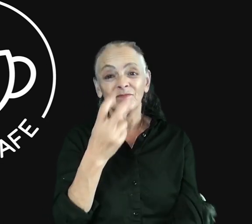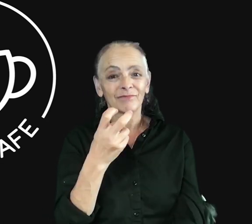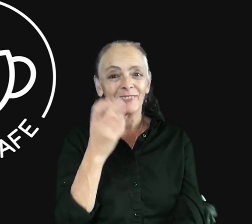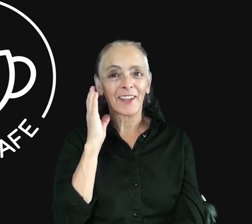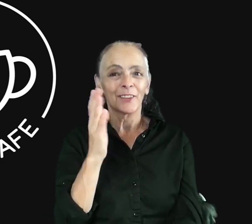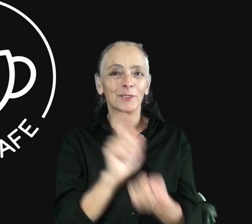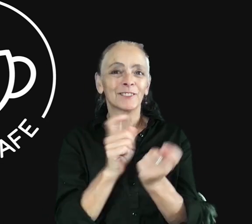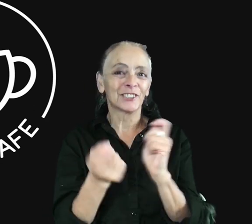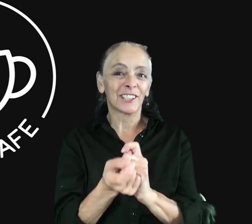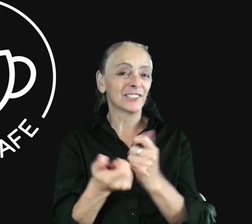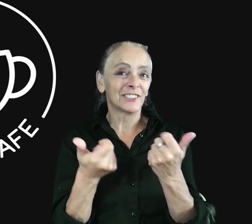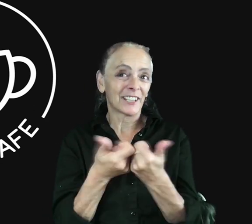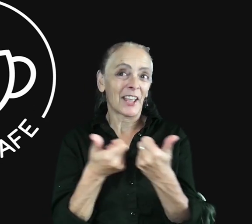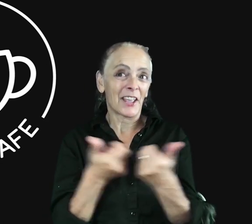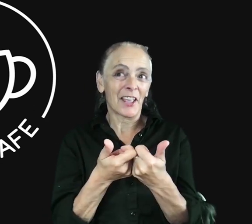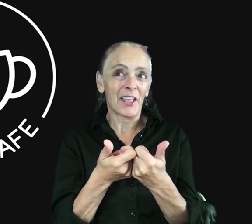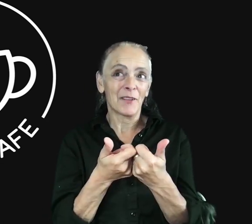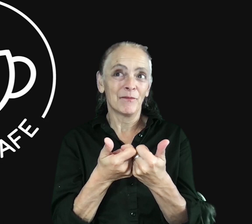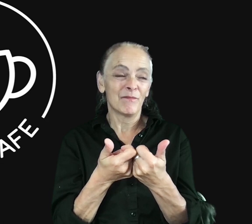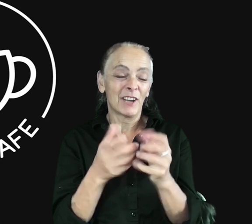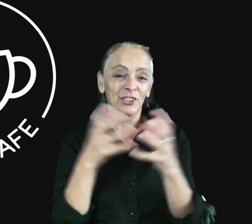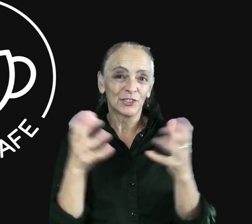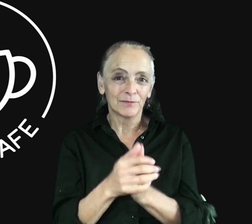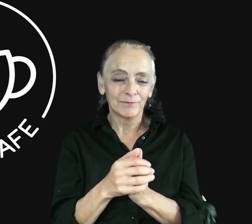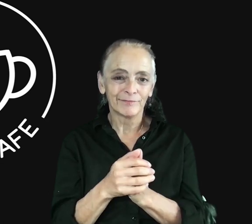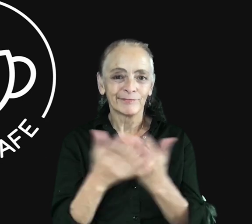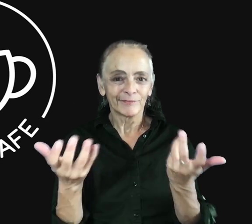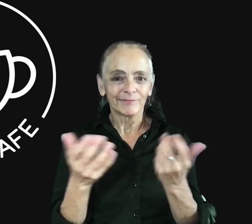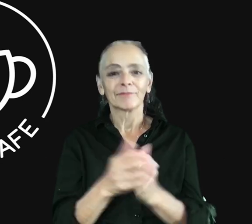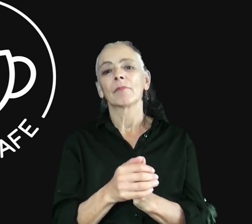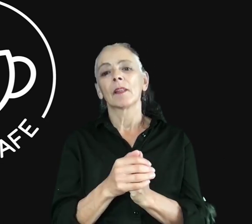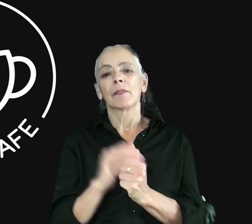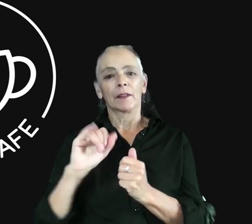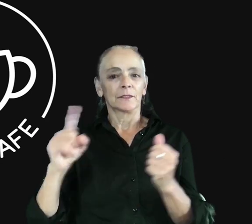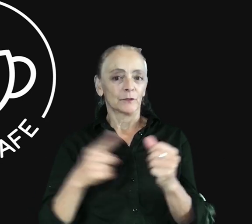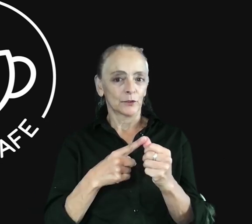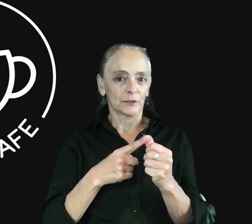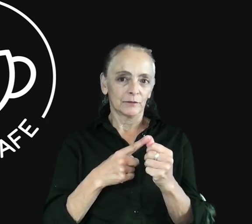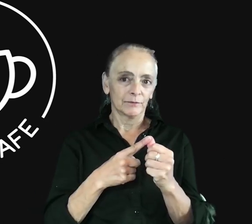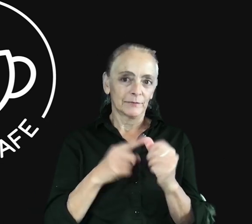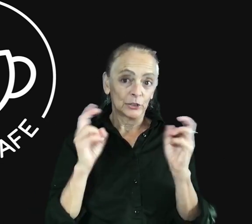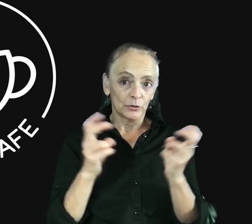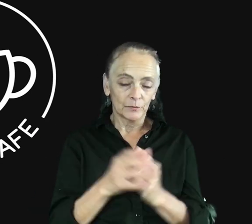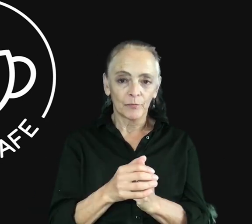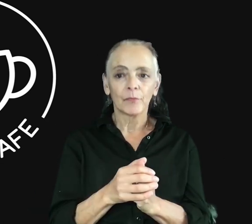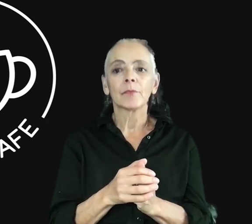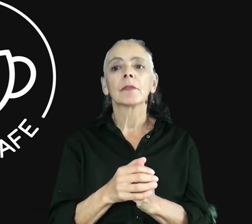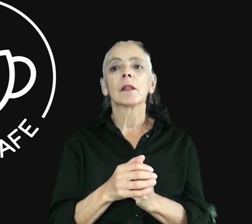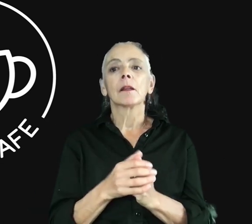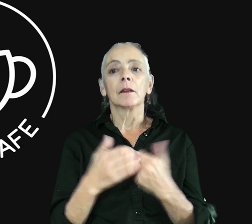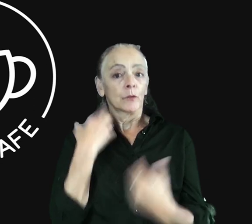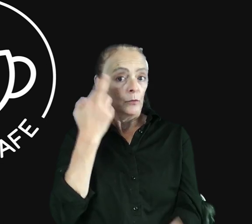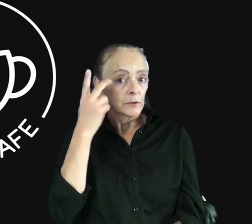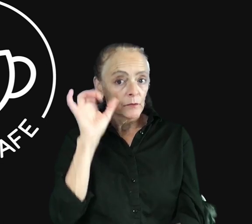gonna be changed uh this deeply anyways so that's that's really your first thing and it's there's a reason for that i